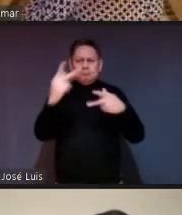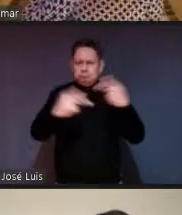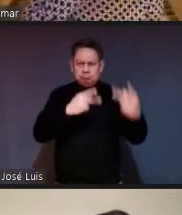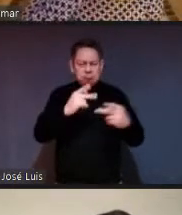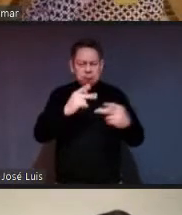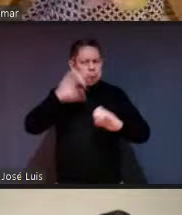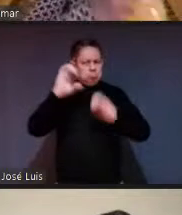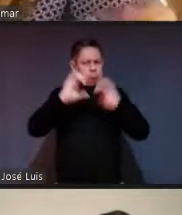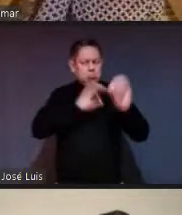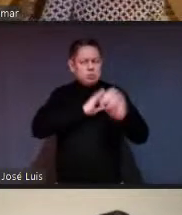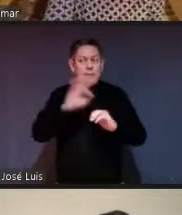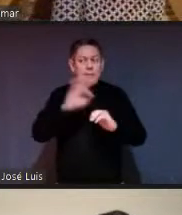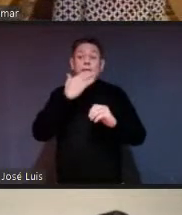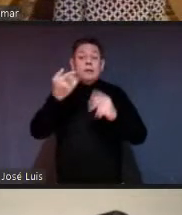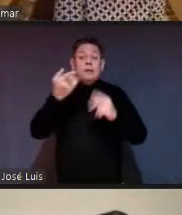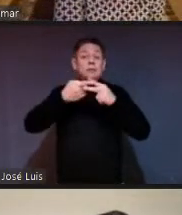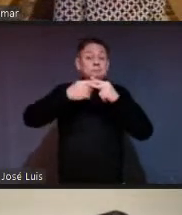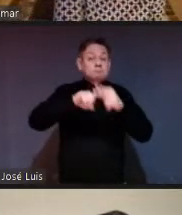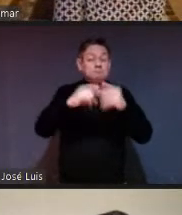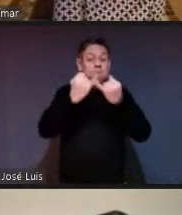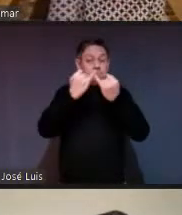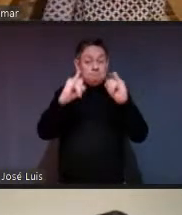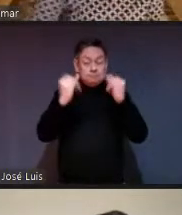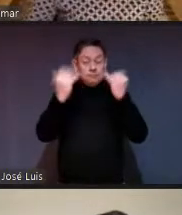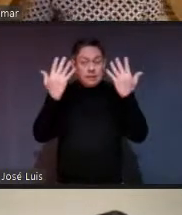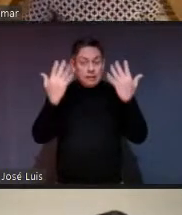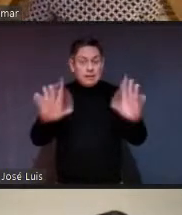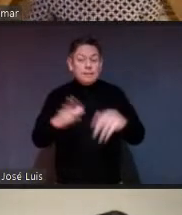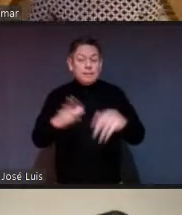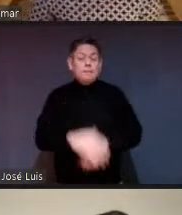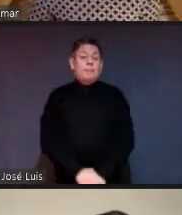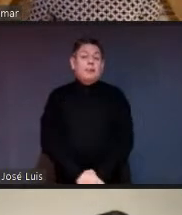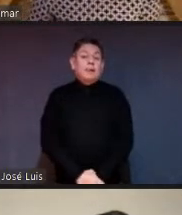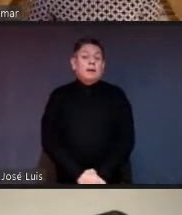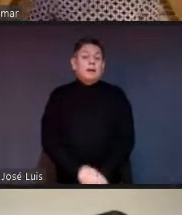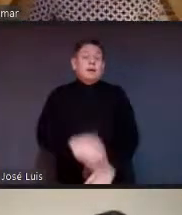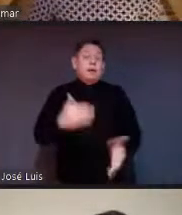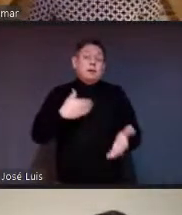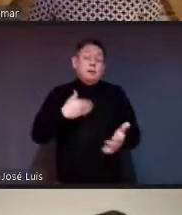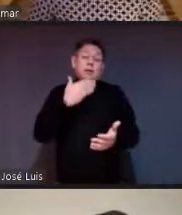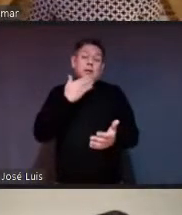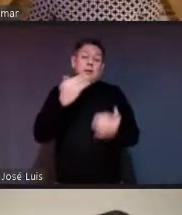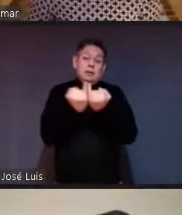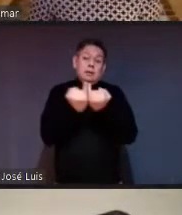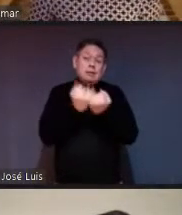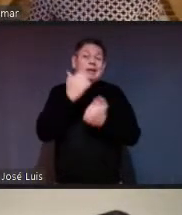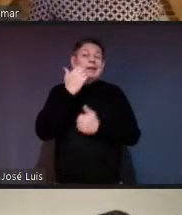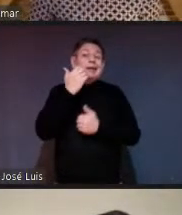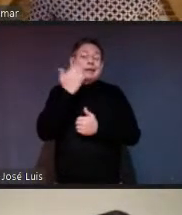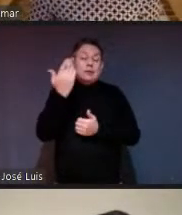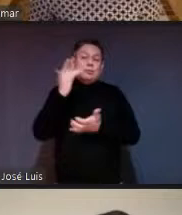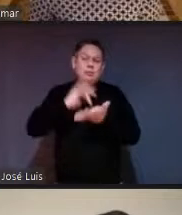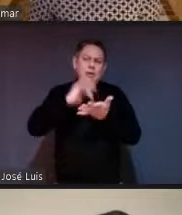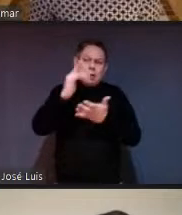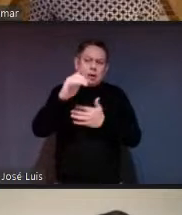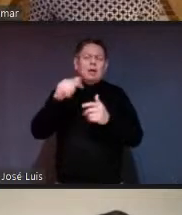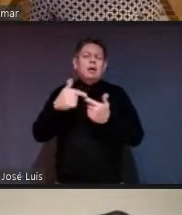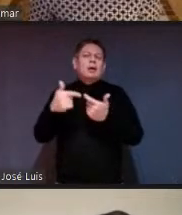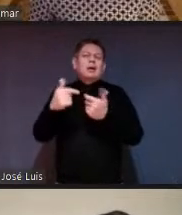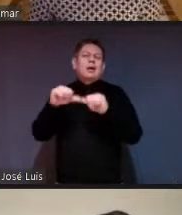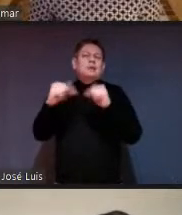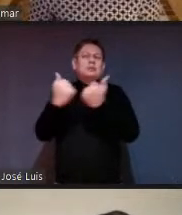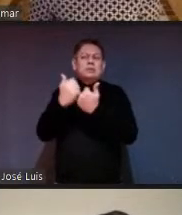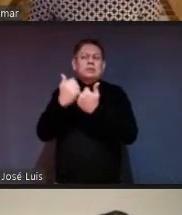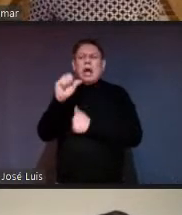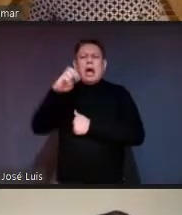chat. And those who following us through YouTube, we will also receive your written comments. I want to thank